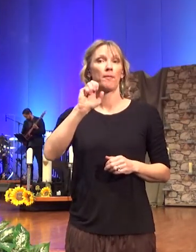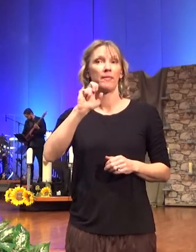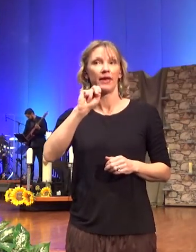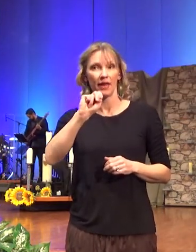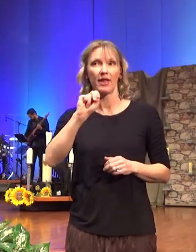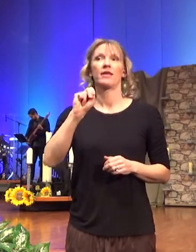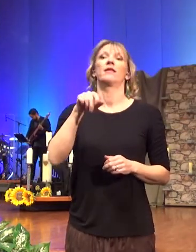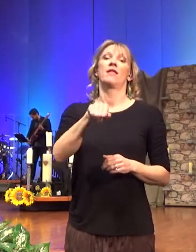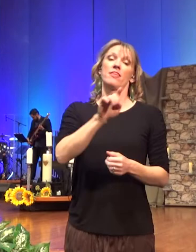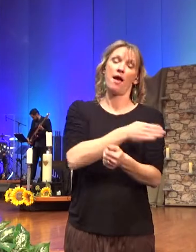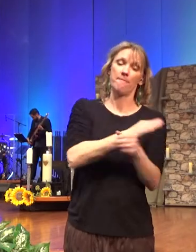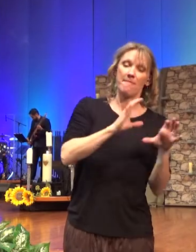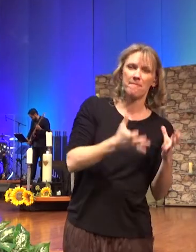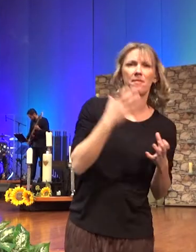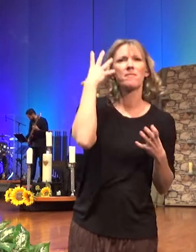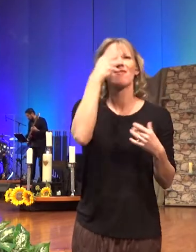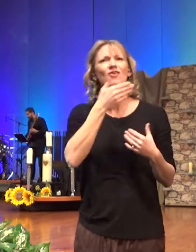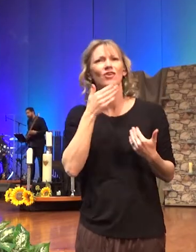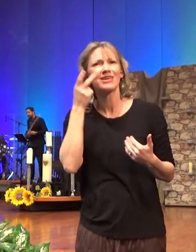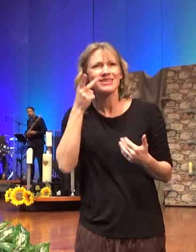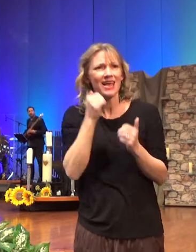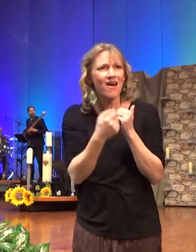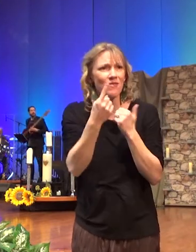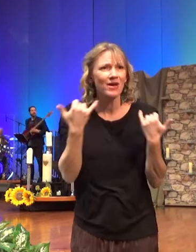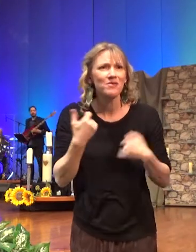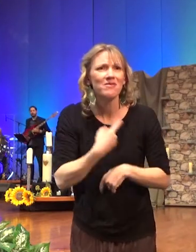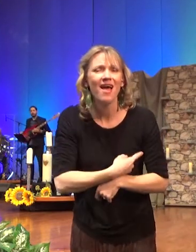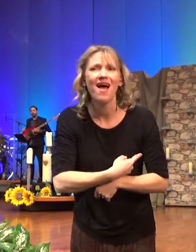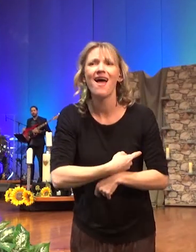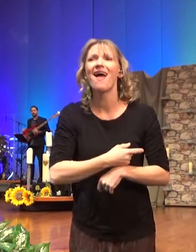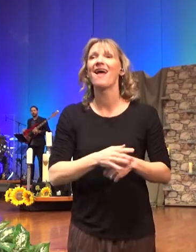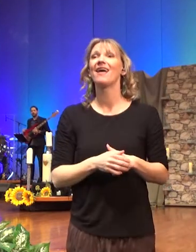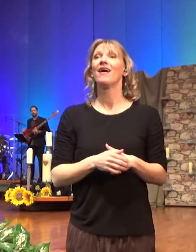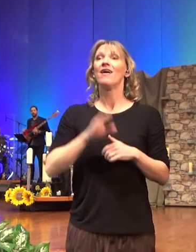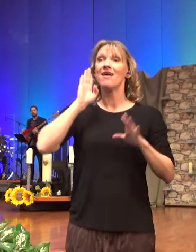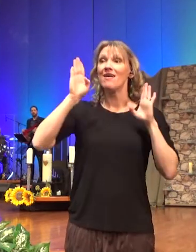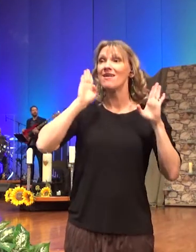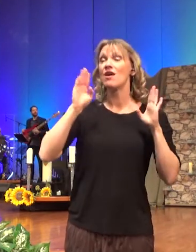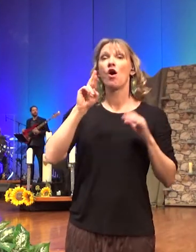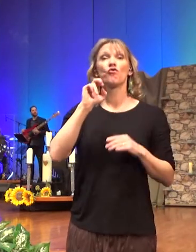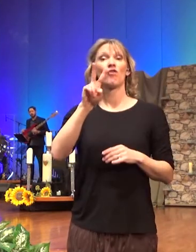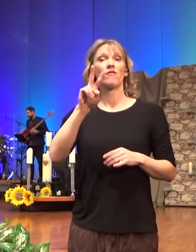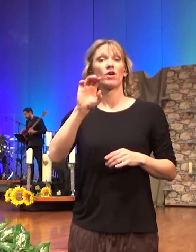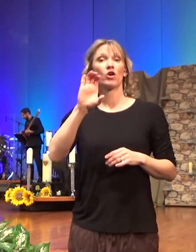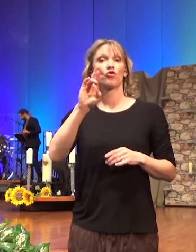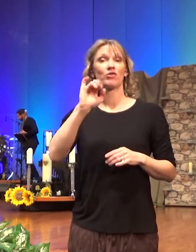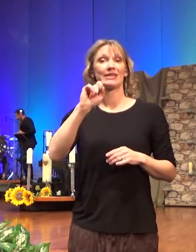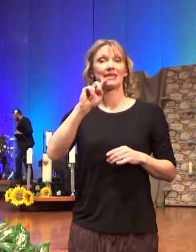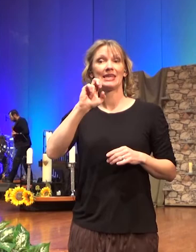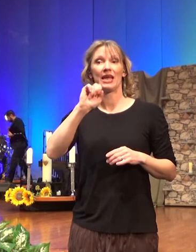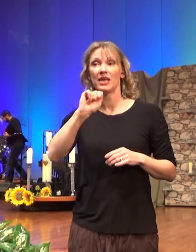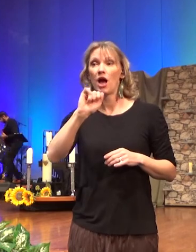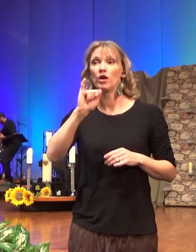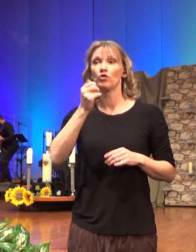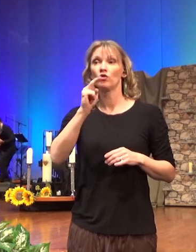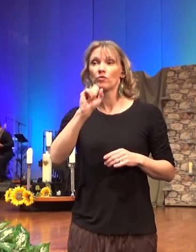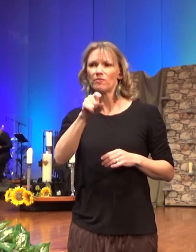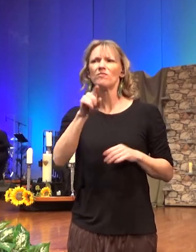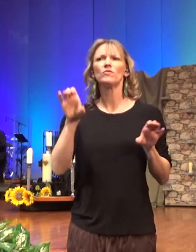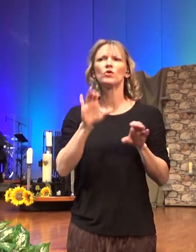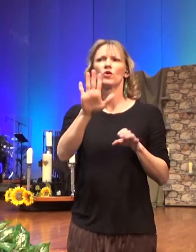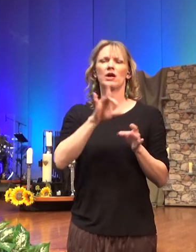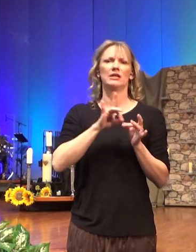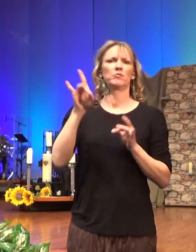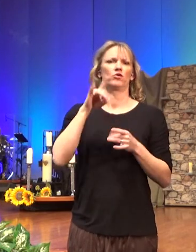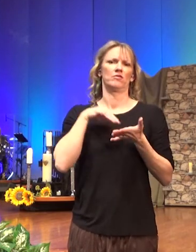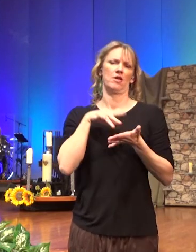sermon, everyone. Mile High Band, just beautiful. So good to see everyone today. Hey, everyone. Reverend Christina Jones is here. Christina has